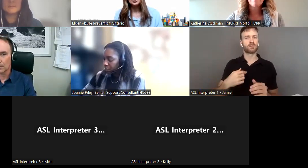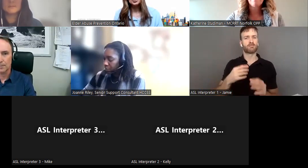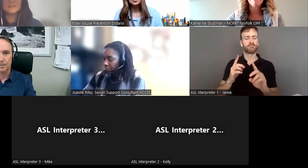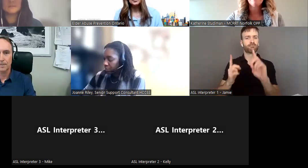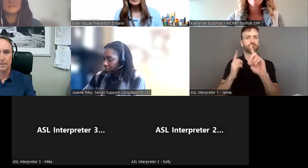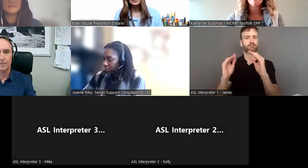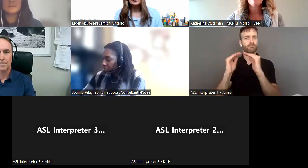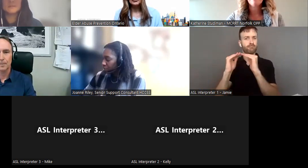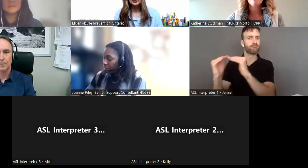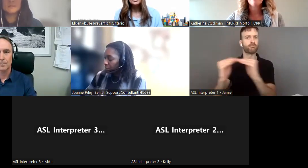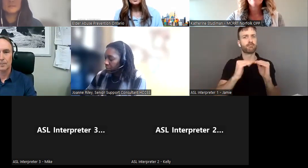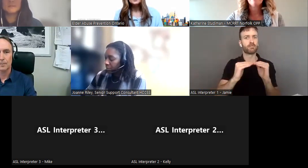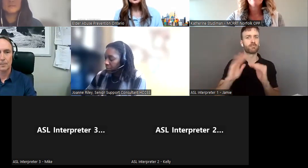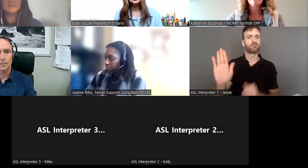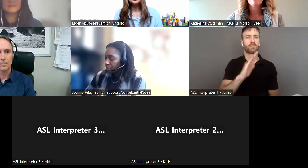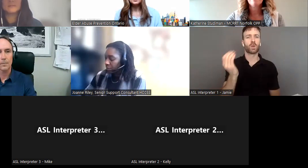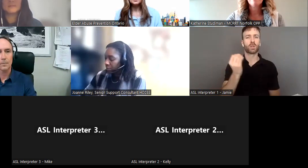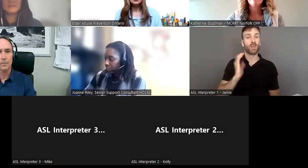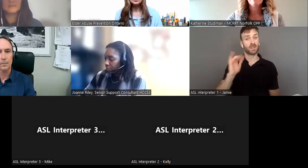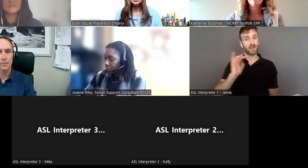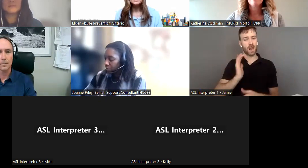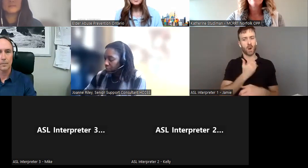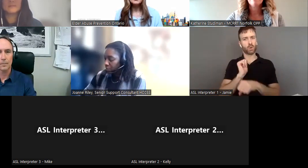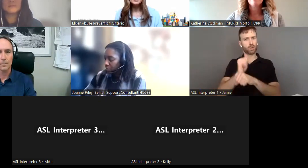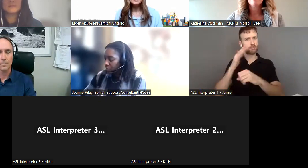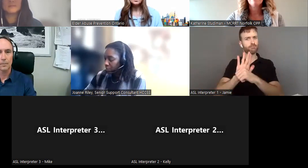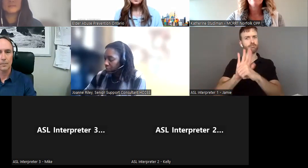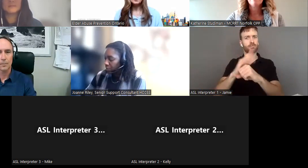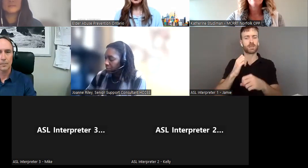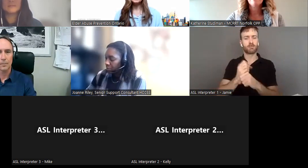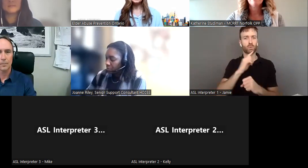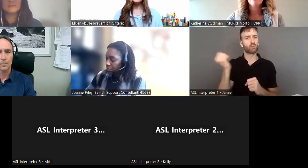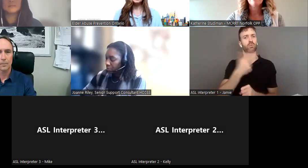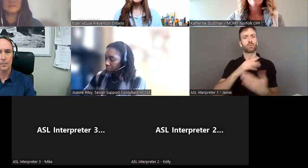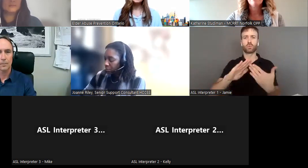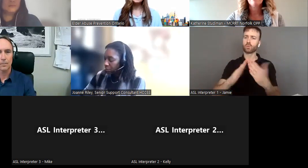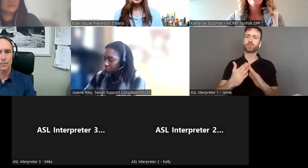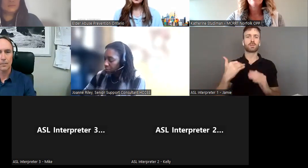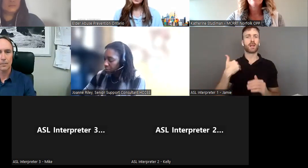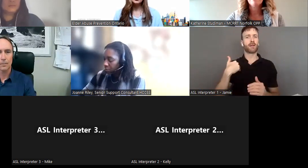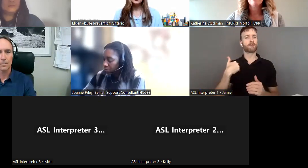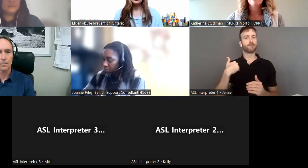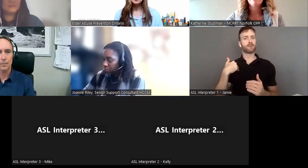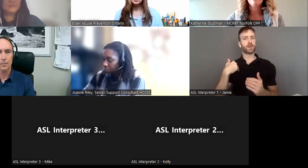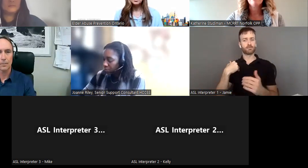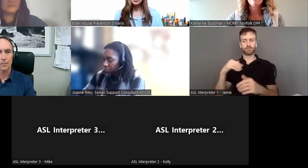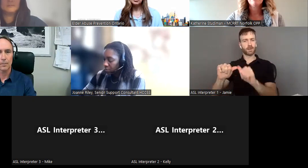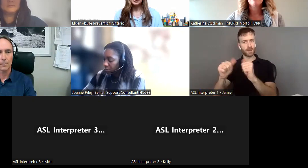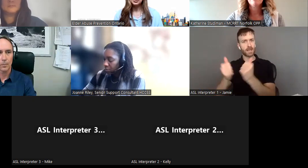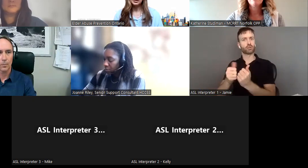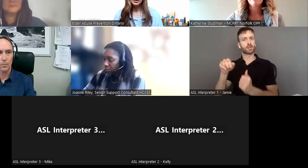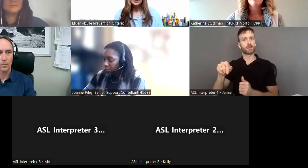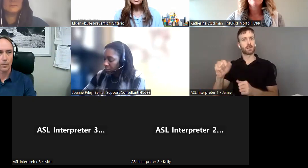that we continue to do and advocate for, is to ensure that all communities have a contact agency that can do that response